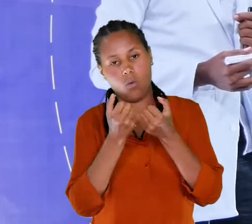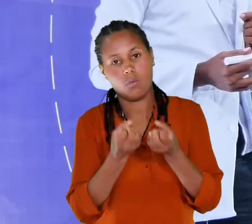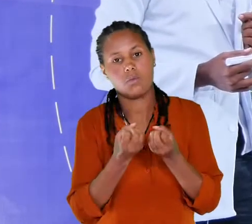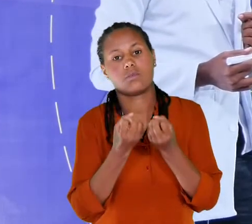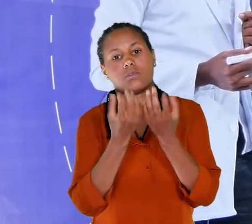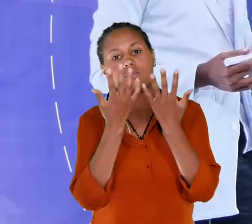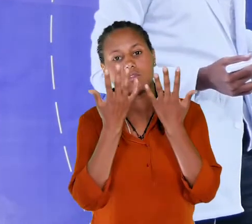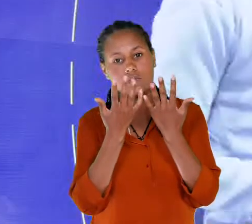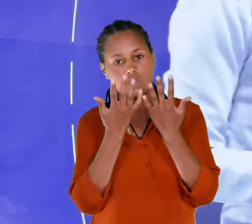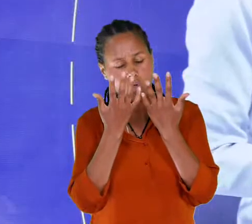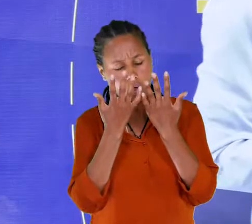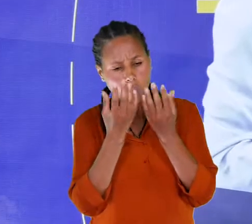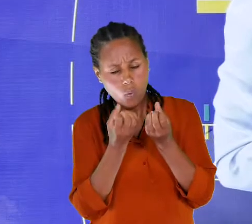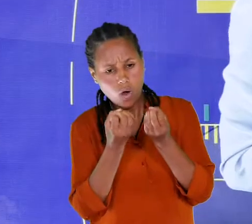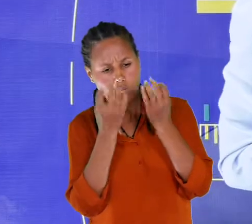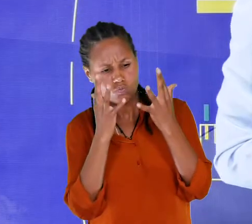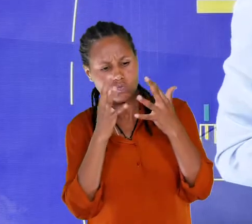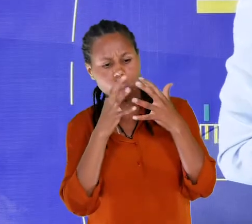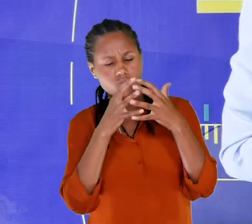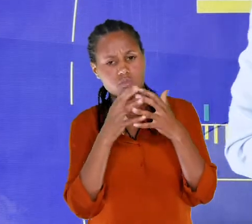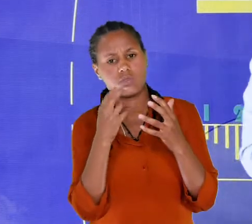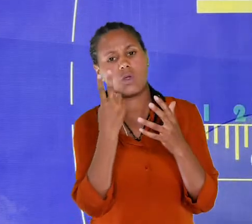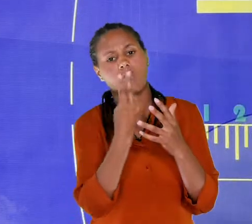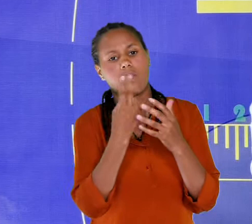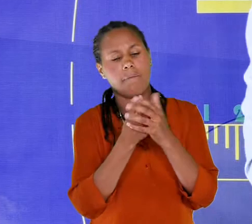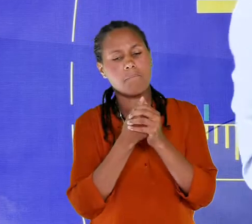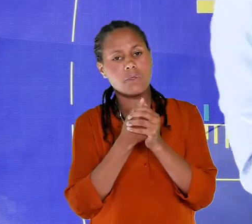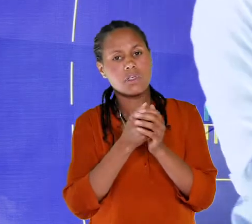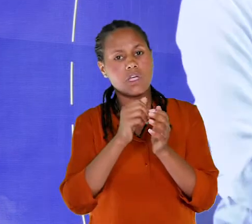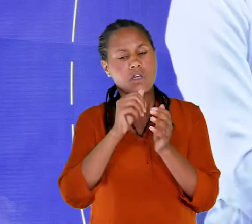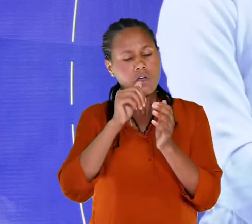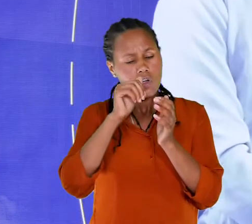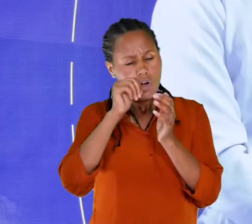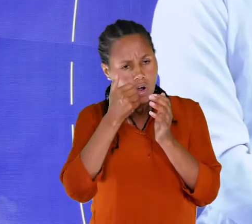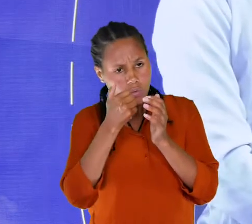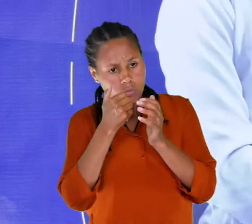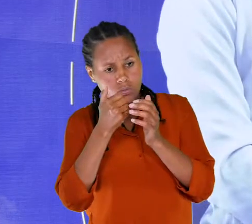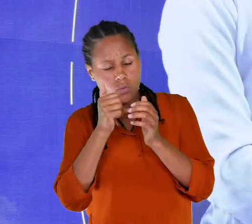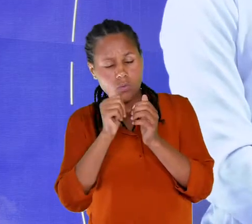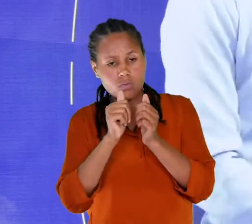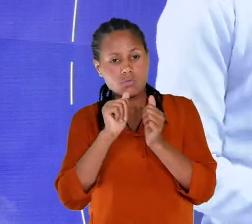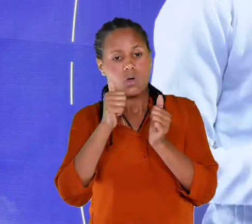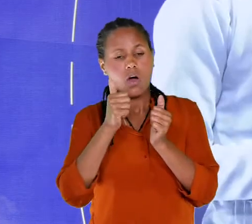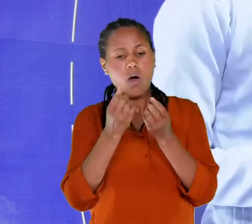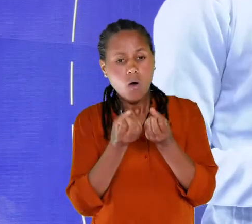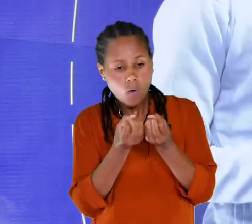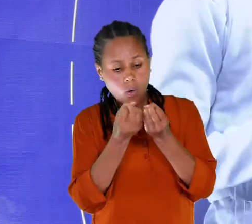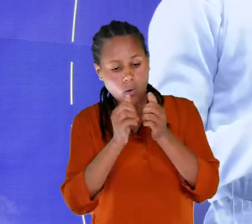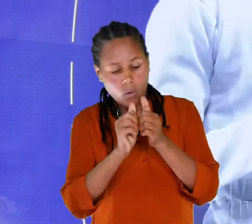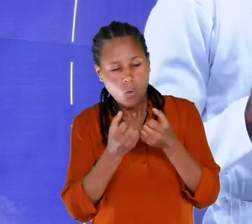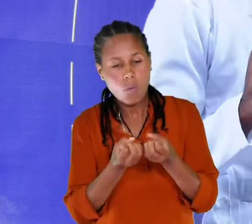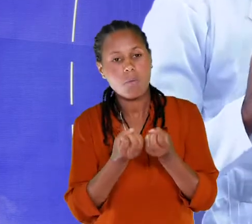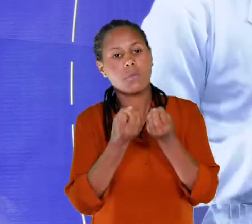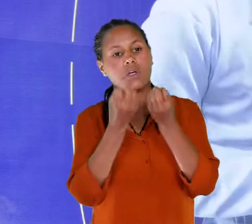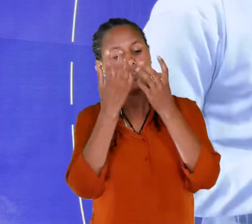are talking together. Ali said, how many seconds does a minute have? How many seconds